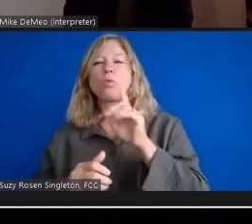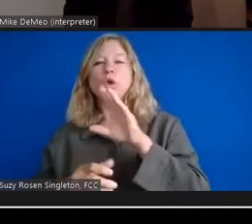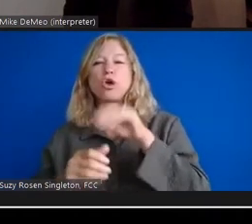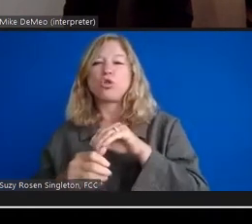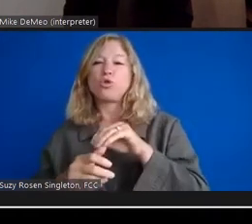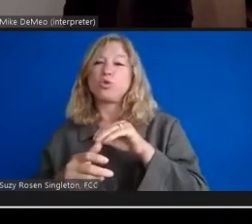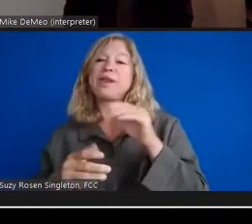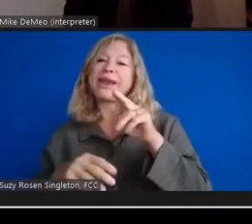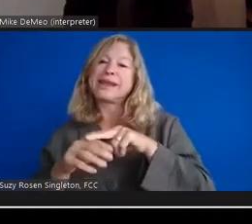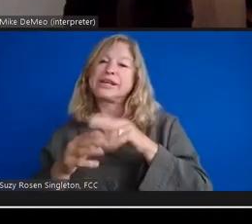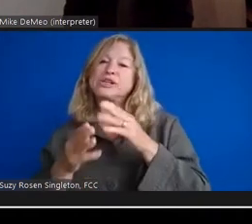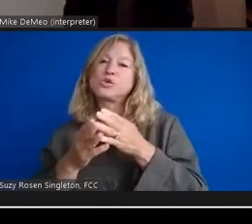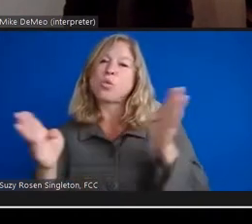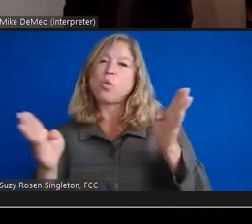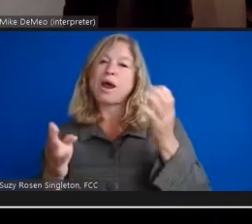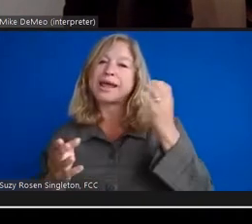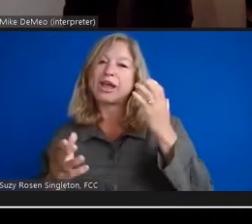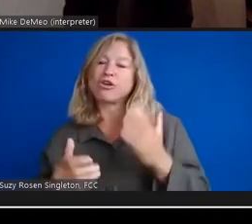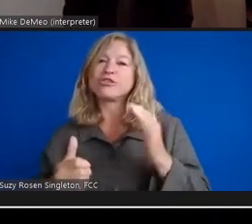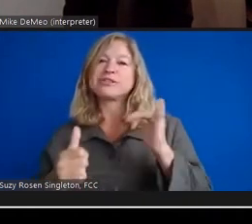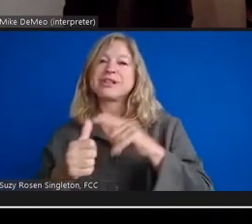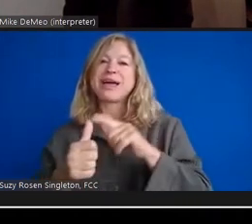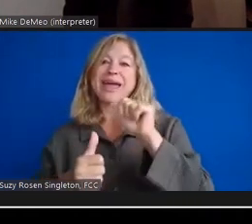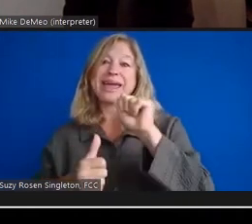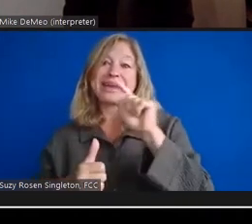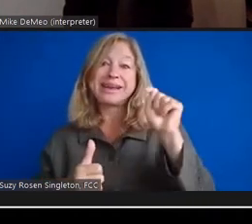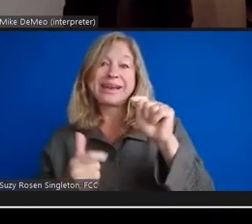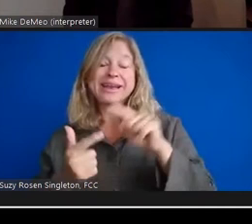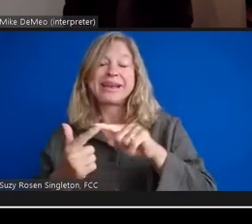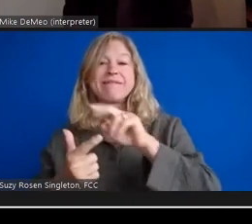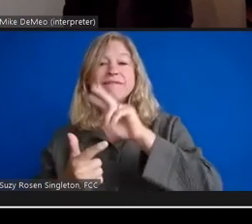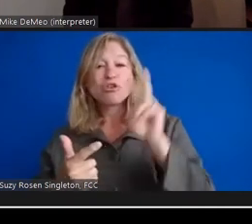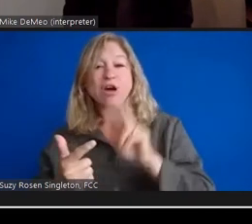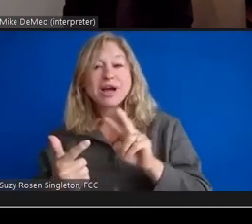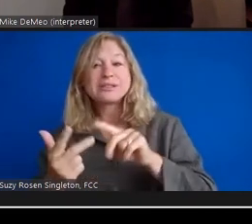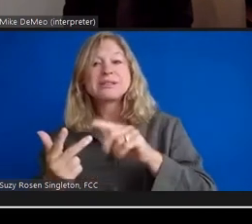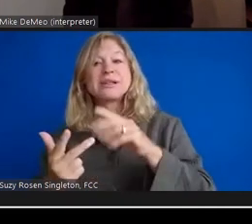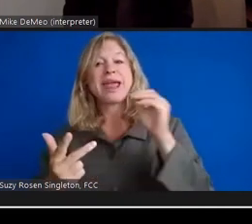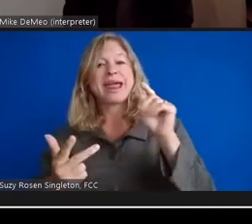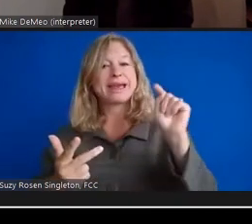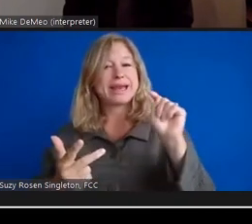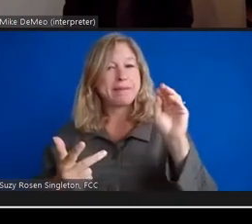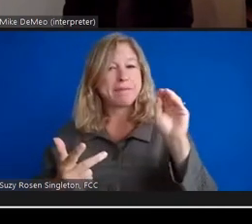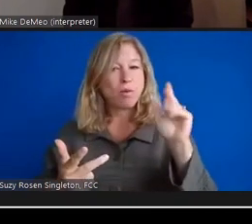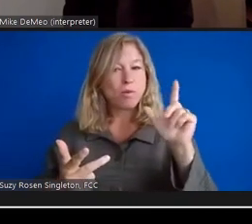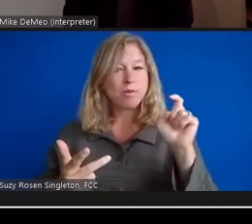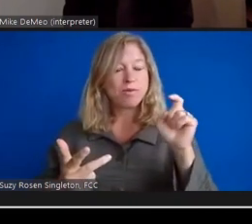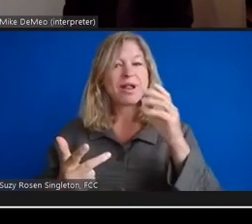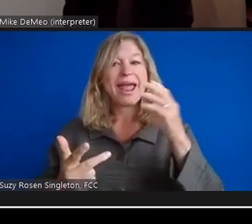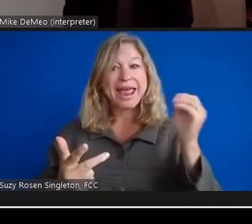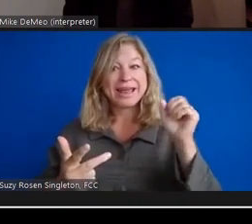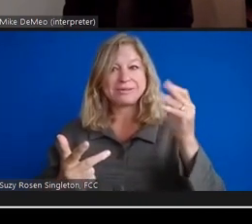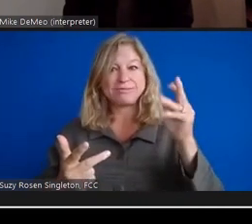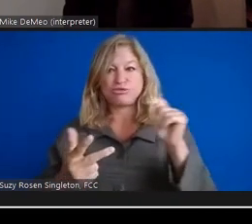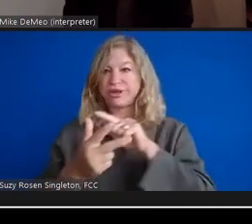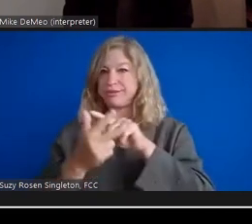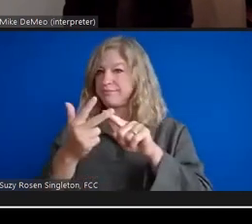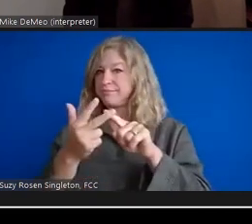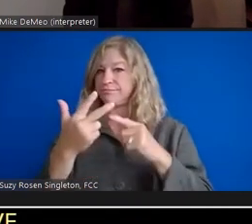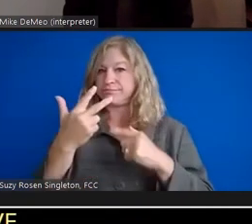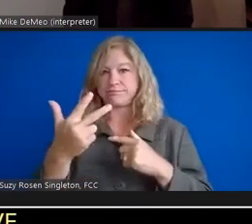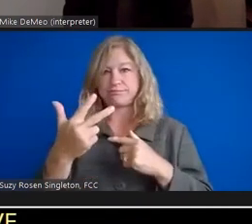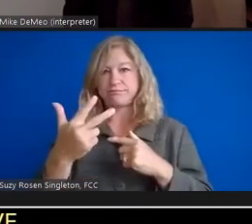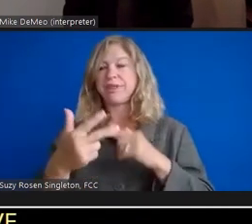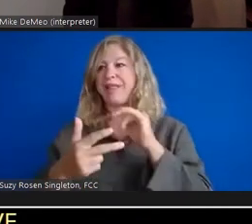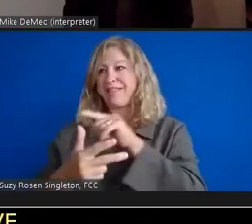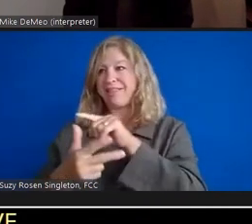CMRS providers, which would include the nationwide carriers such as AT&T, Verizon, T-Mobile,